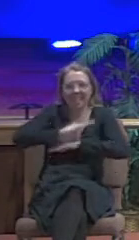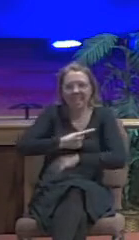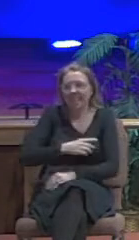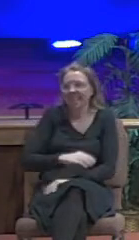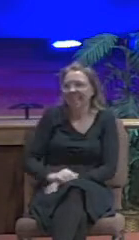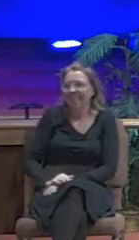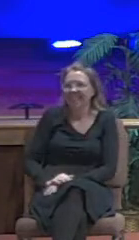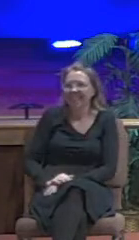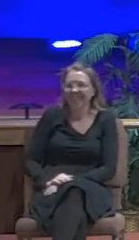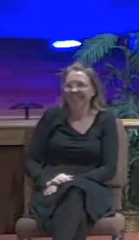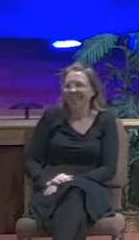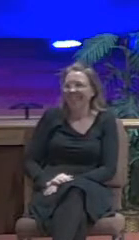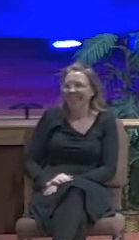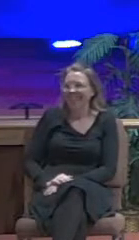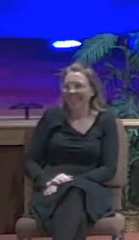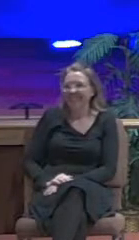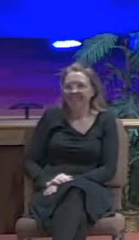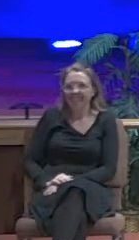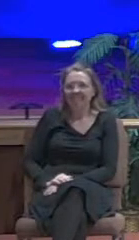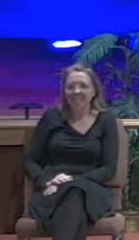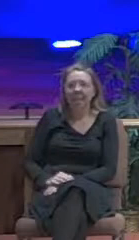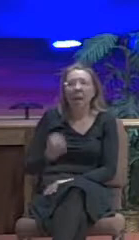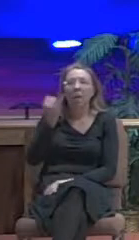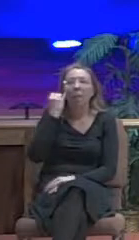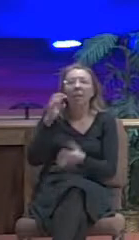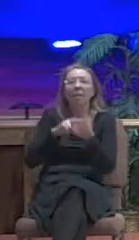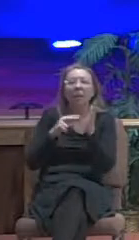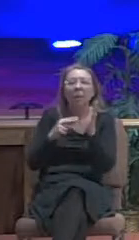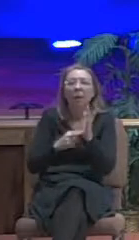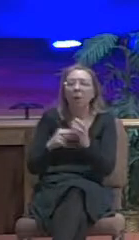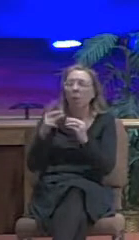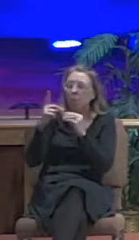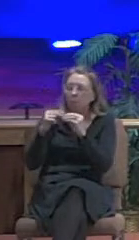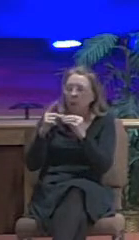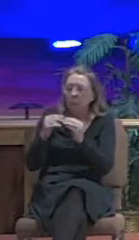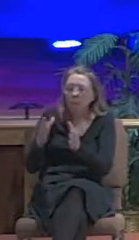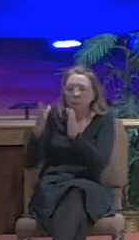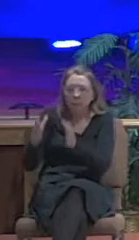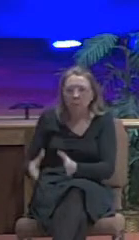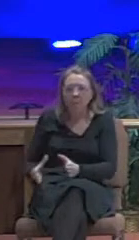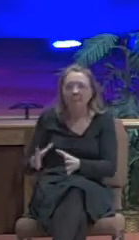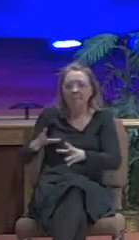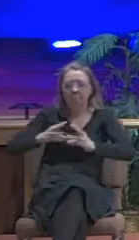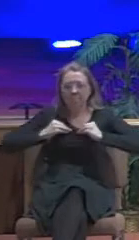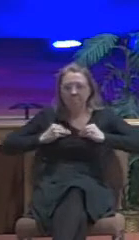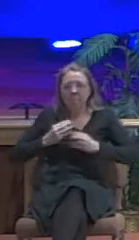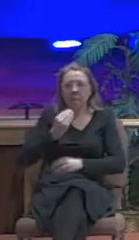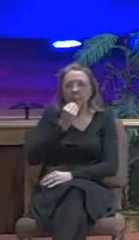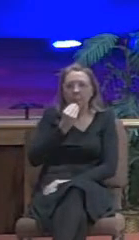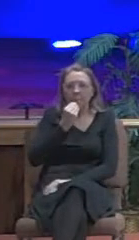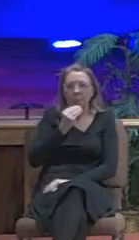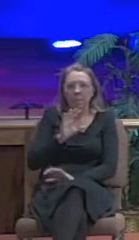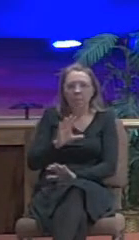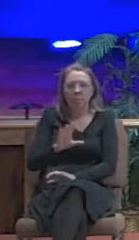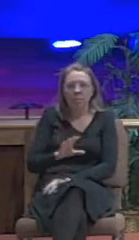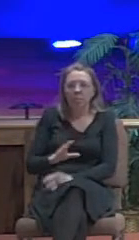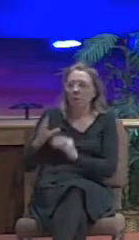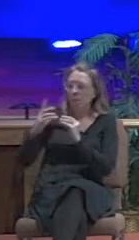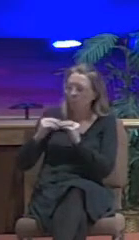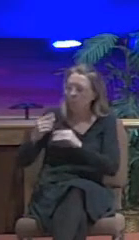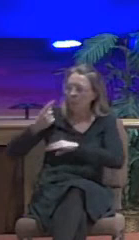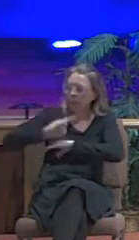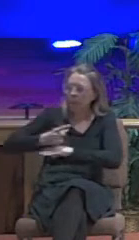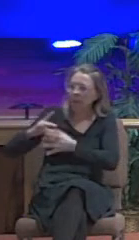But if it meant one more person was able to eat a meal and had one more day to be connected with the Father before they passed